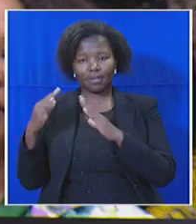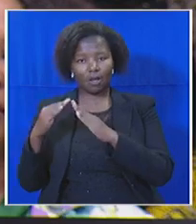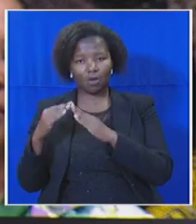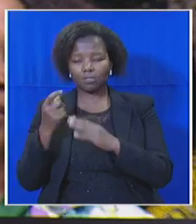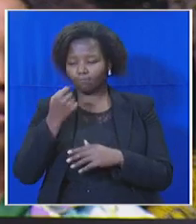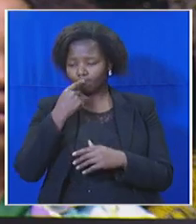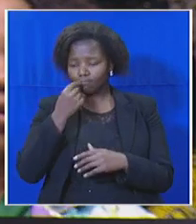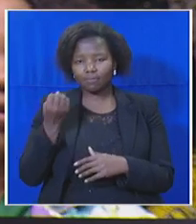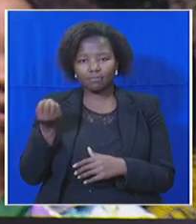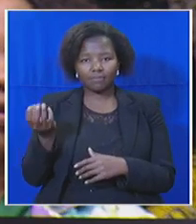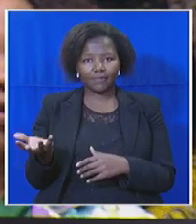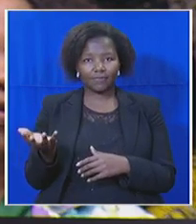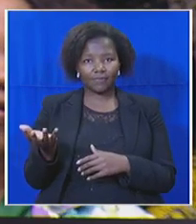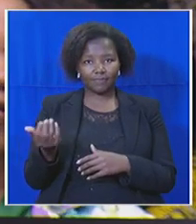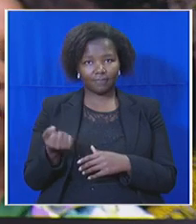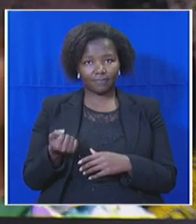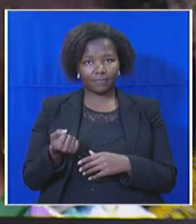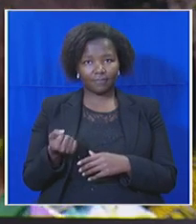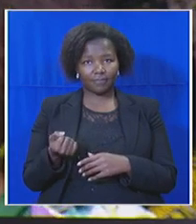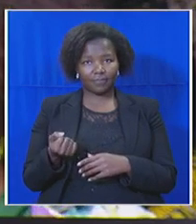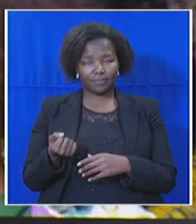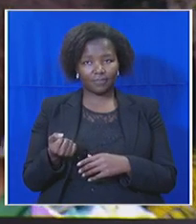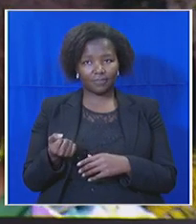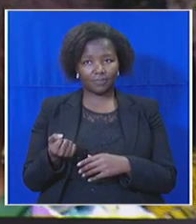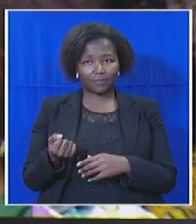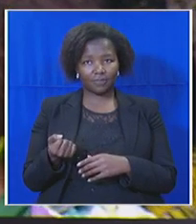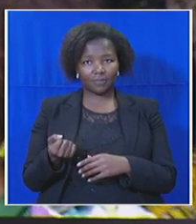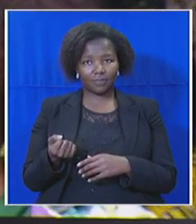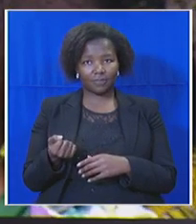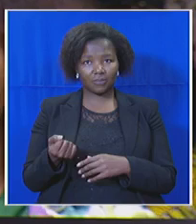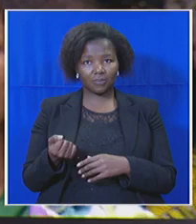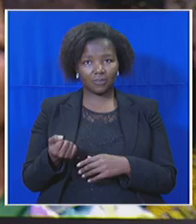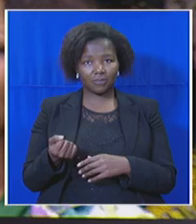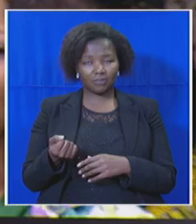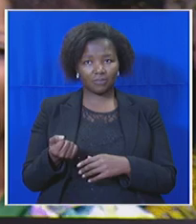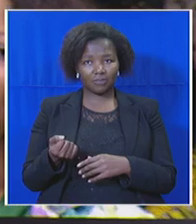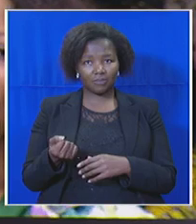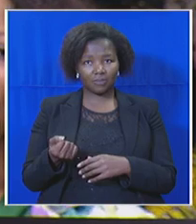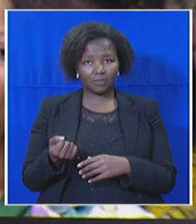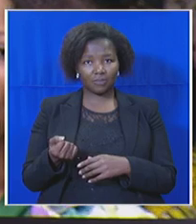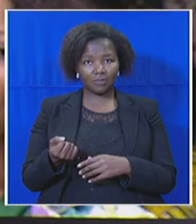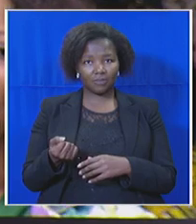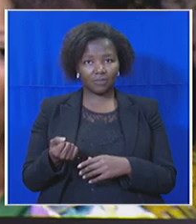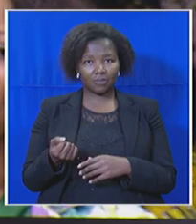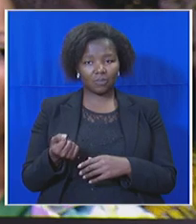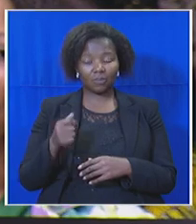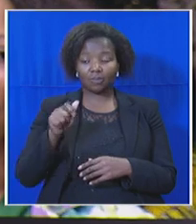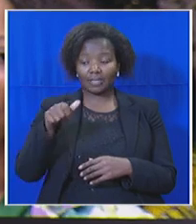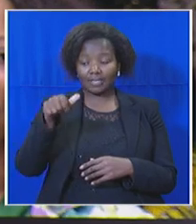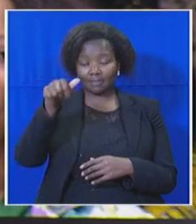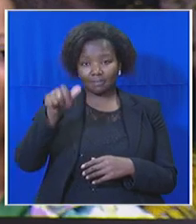Vavabyi lava va nga na xiyimo xo karhata va rhumeriwa